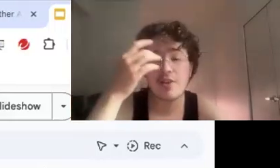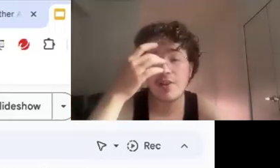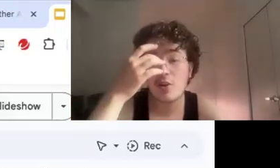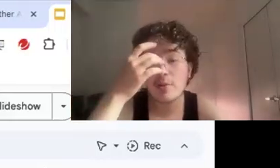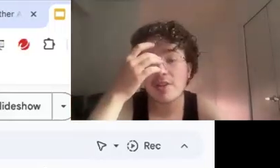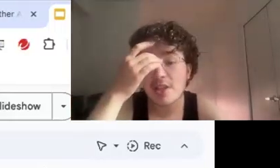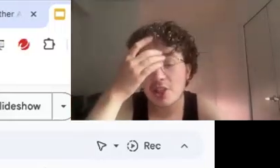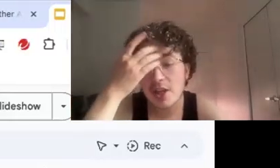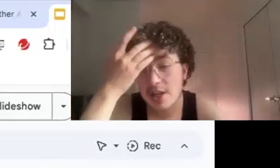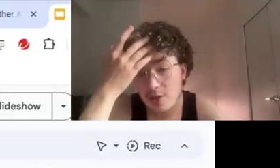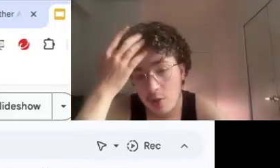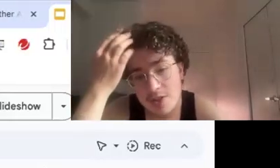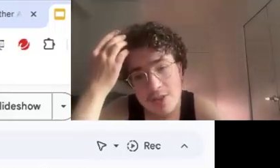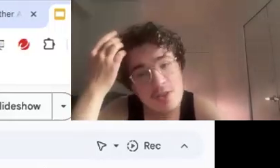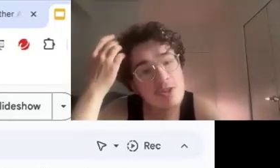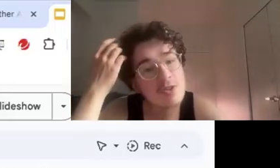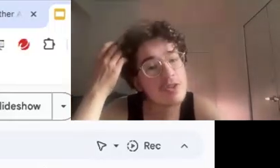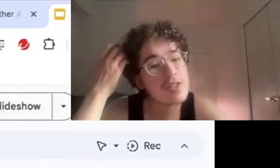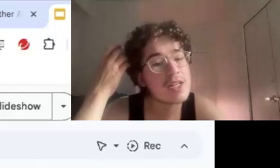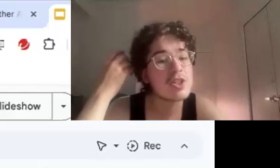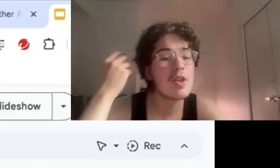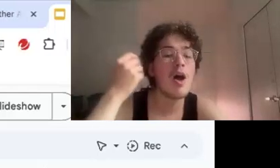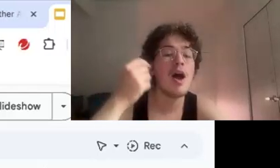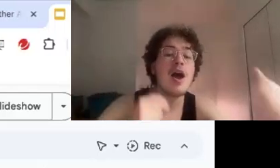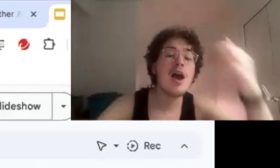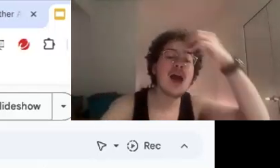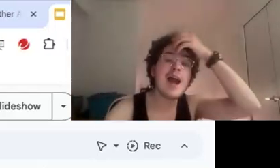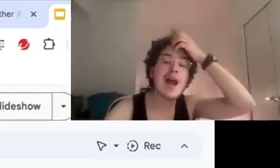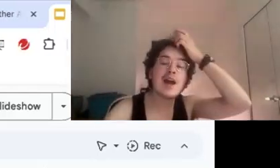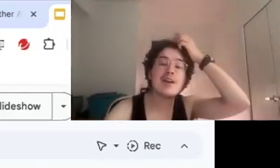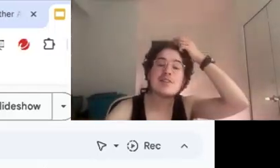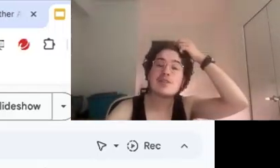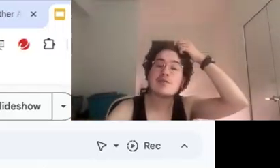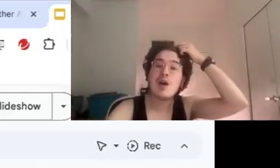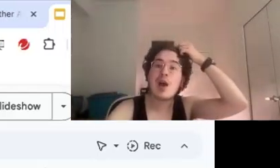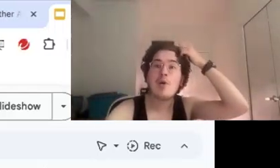the APA to eventually remove